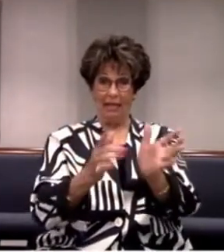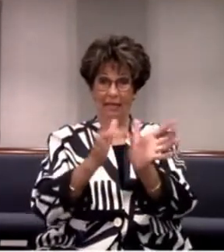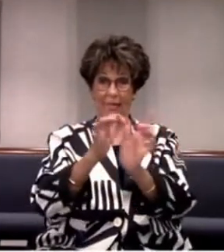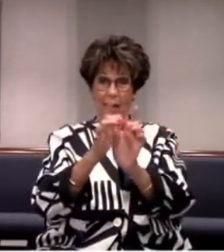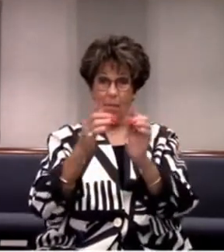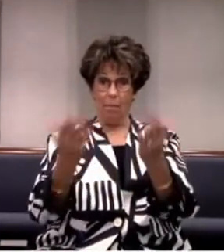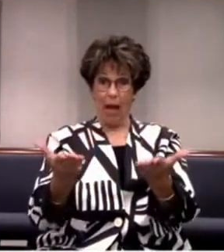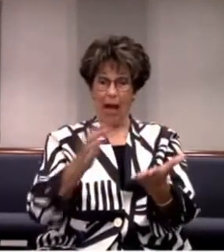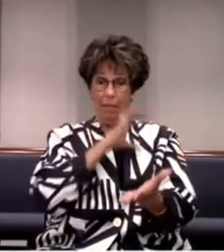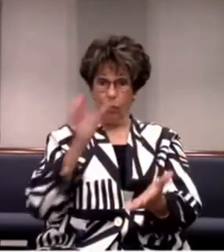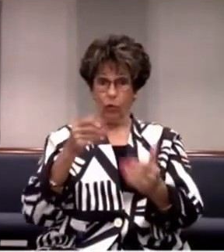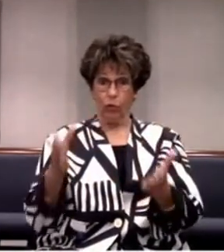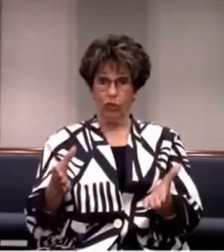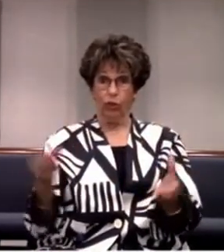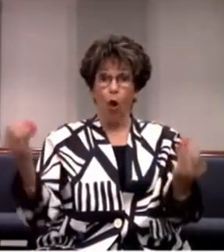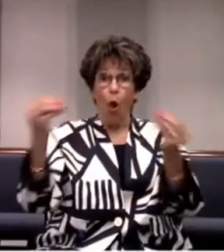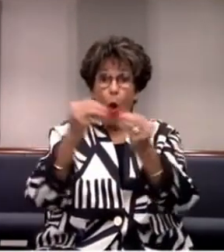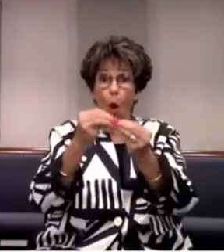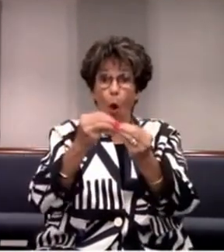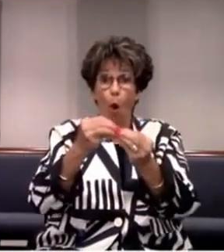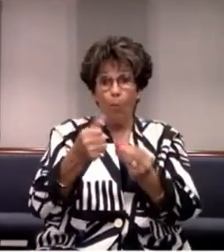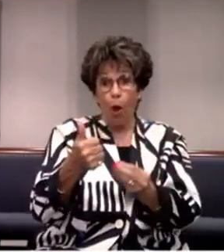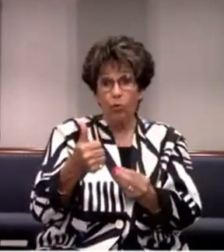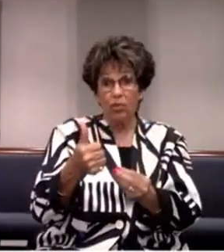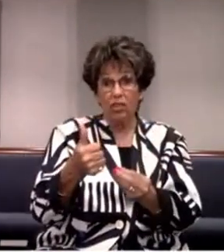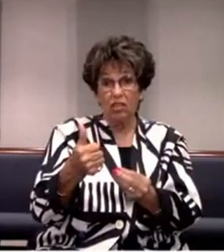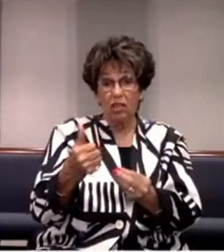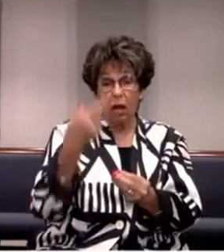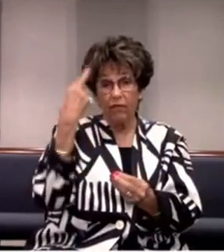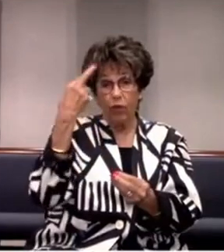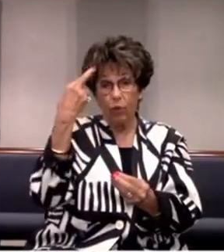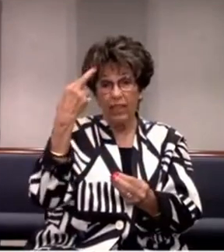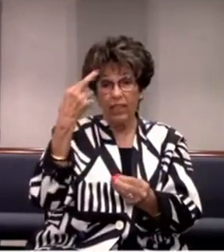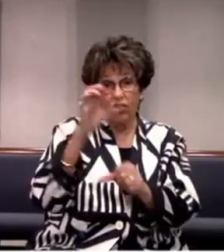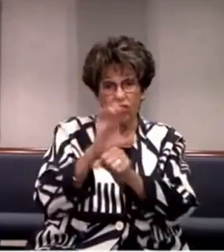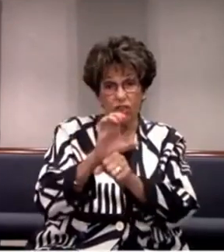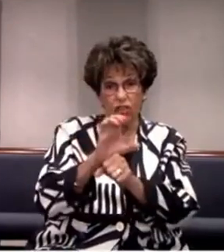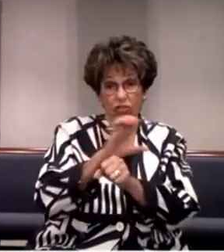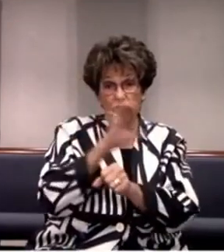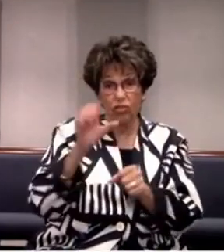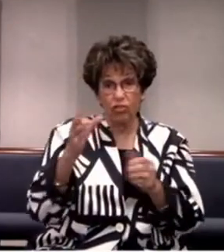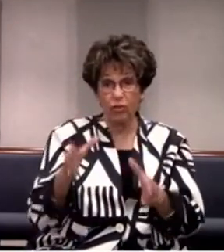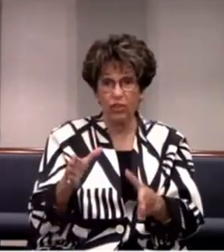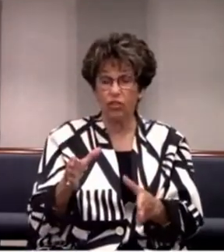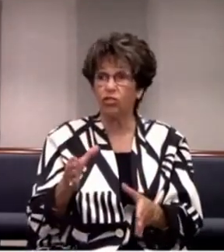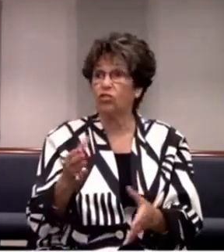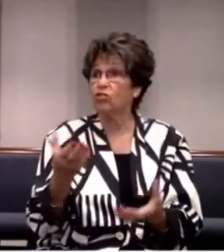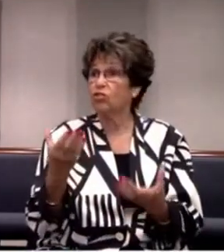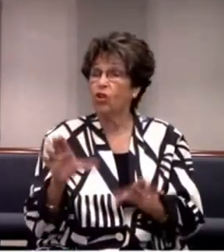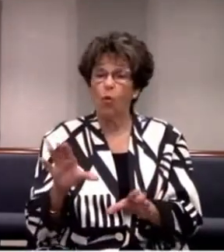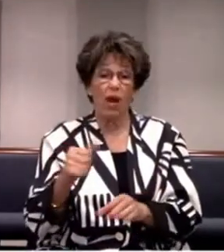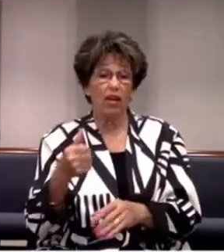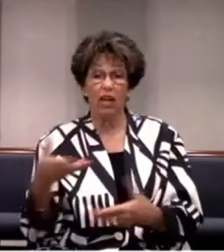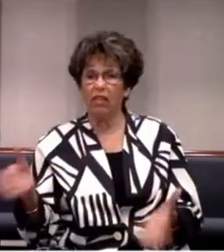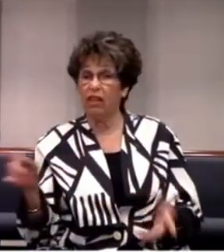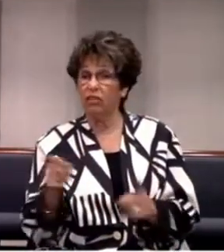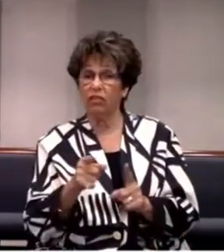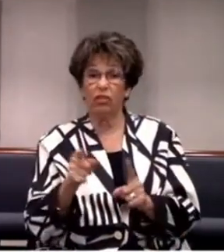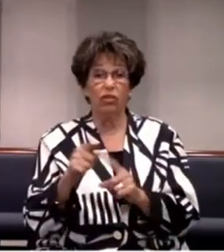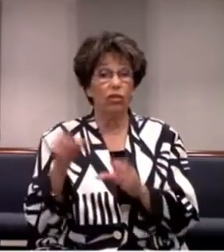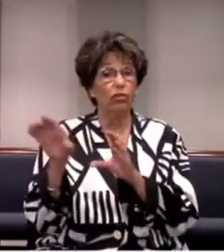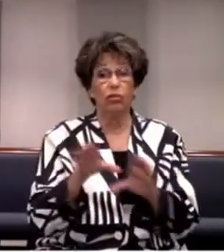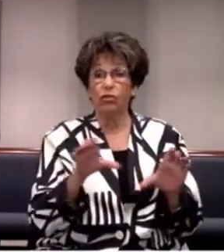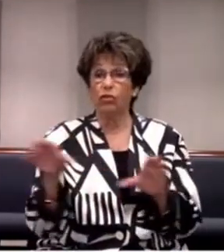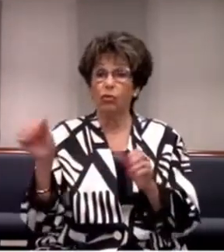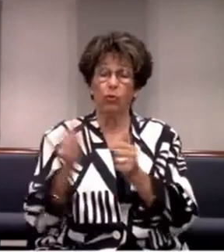again. Most of the reason that church Christians want nothing to do with reading the word, praying, righteous living, or